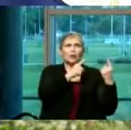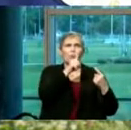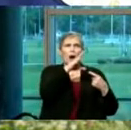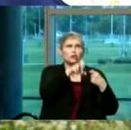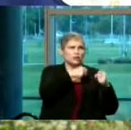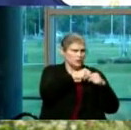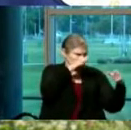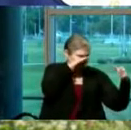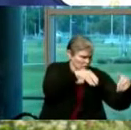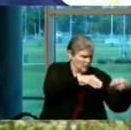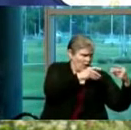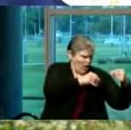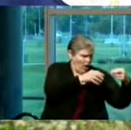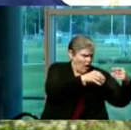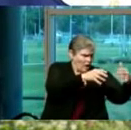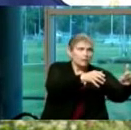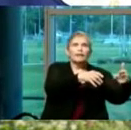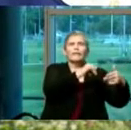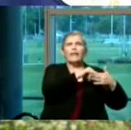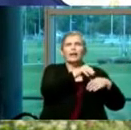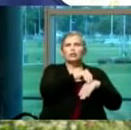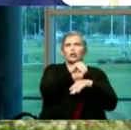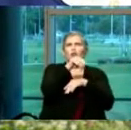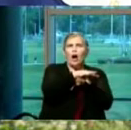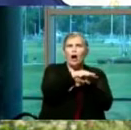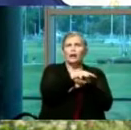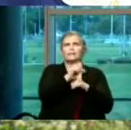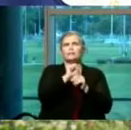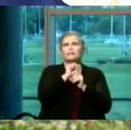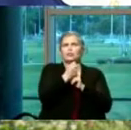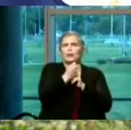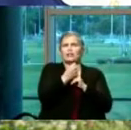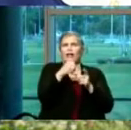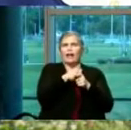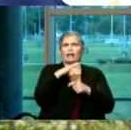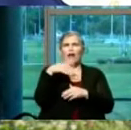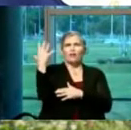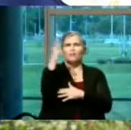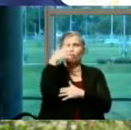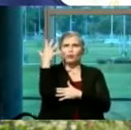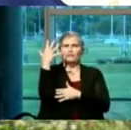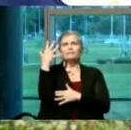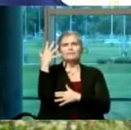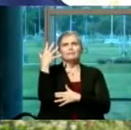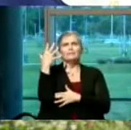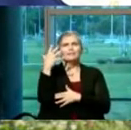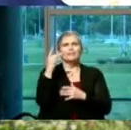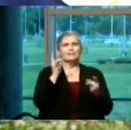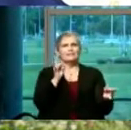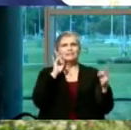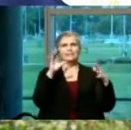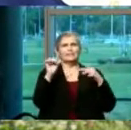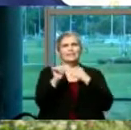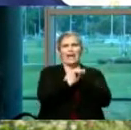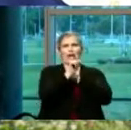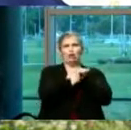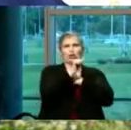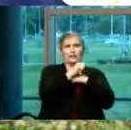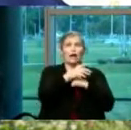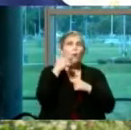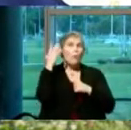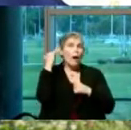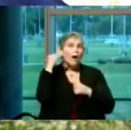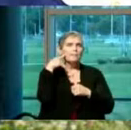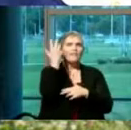years, has resulted in conditions in our forests and wildlands that are very dangerous. Overstock forest and dry